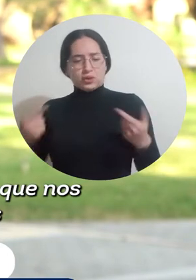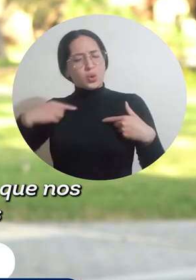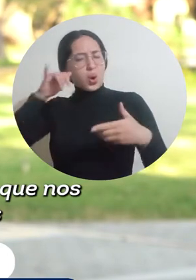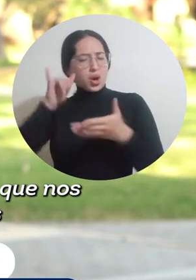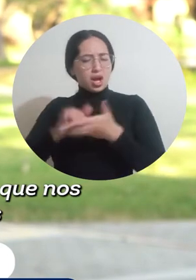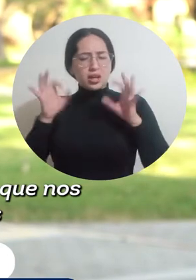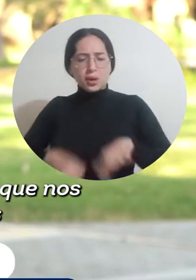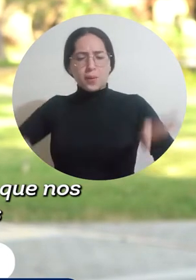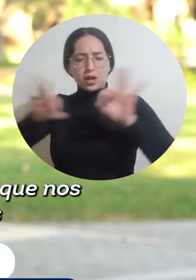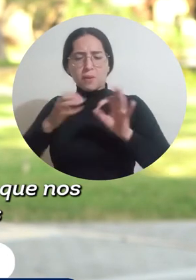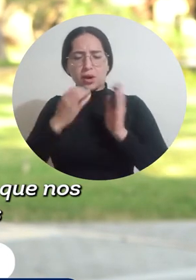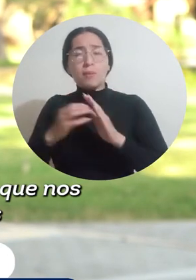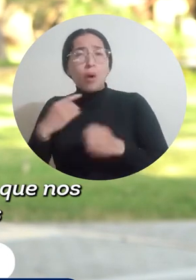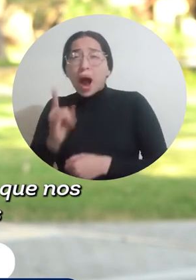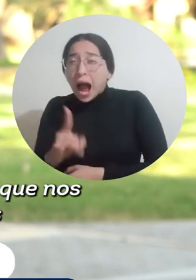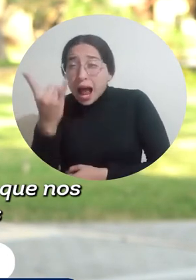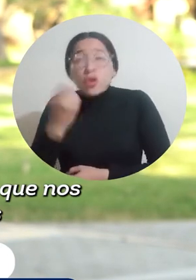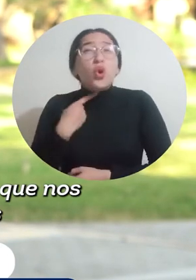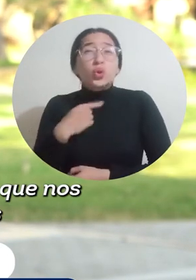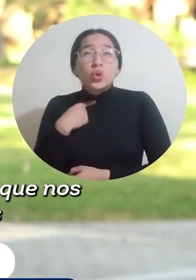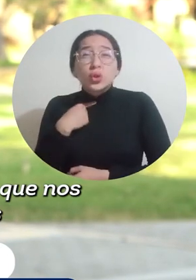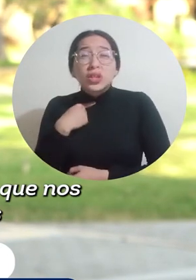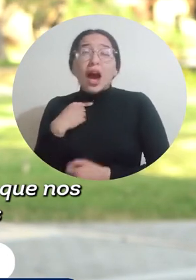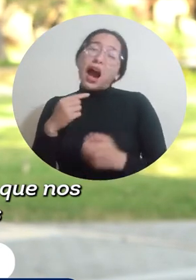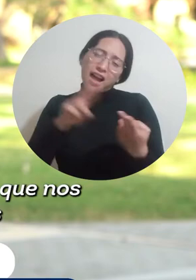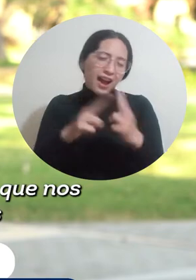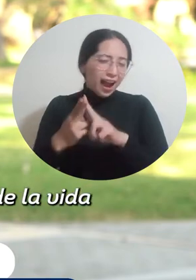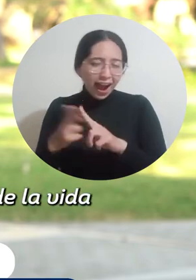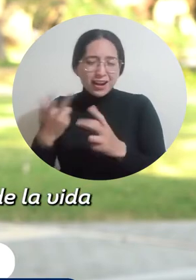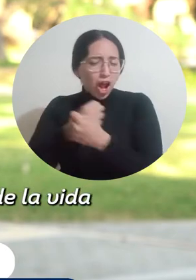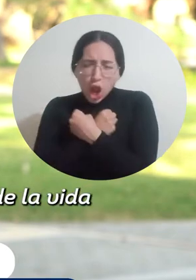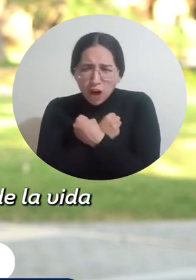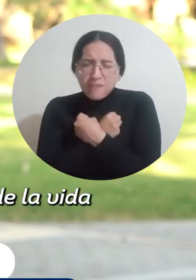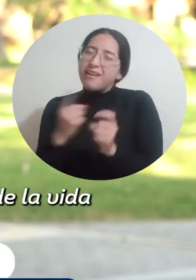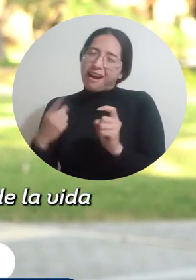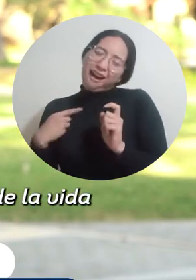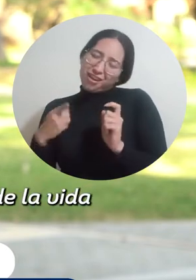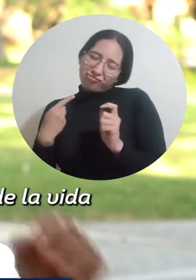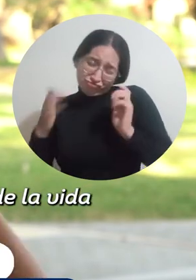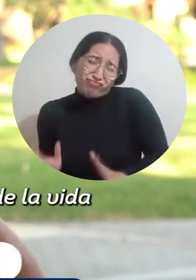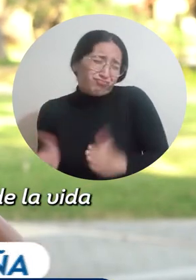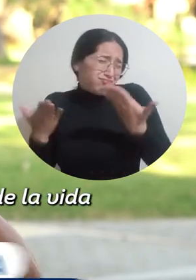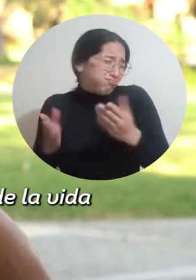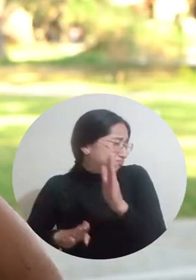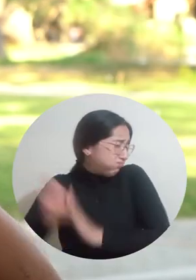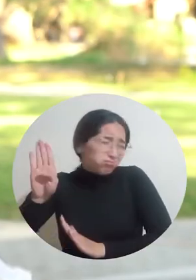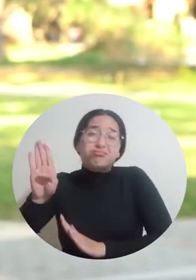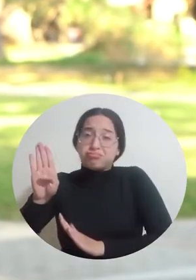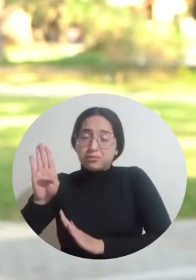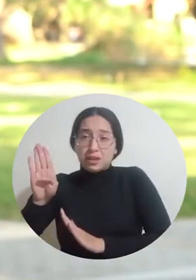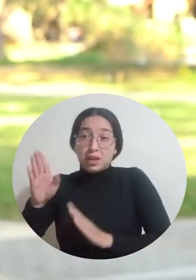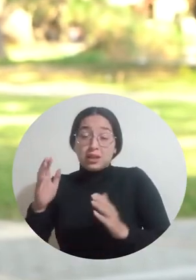do something that we want, that we enjoy, that we love. And I'm